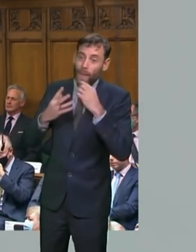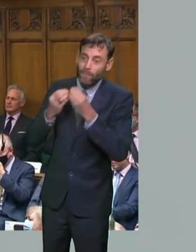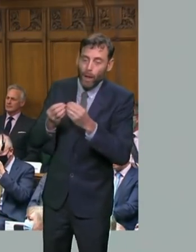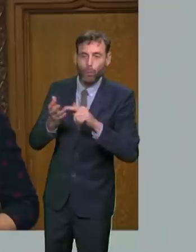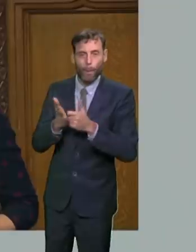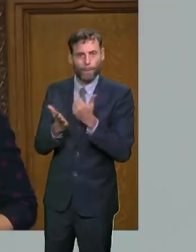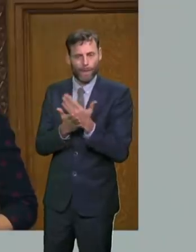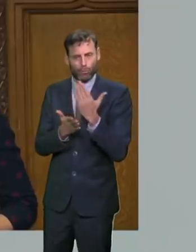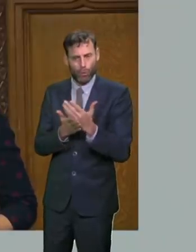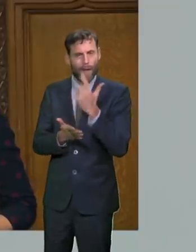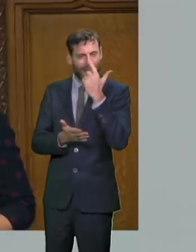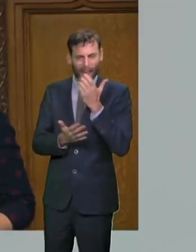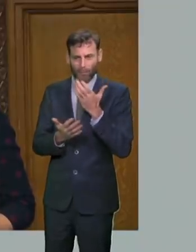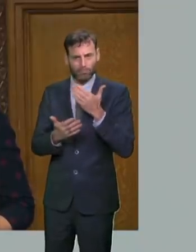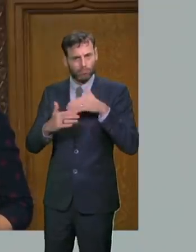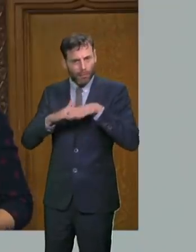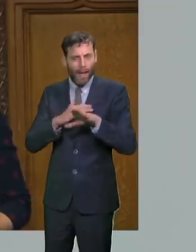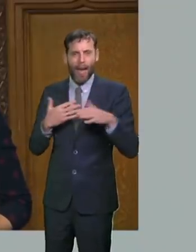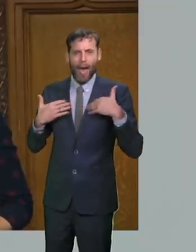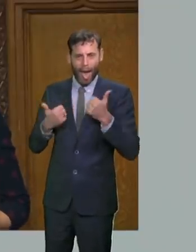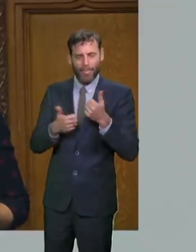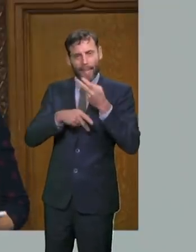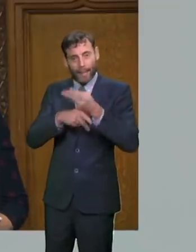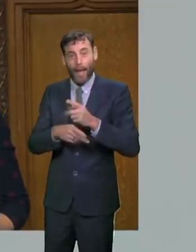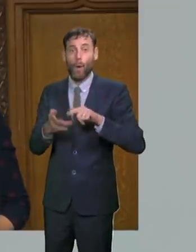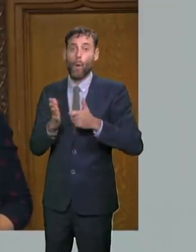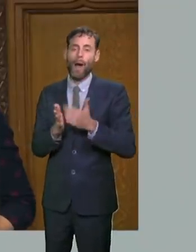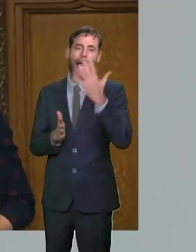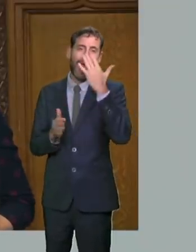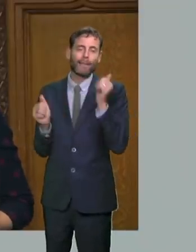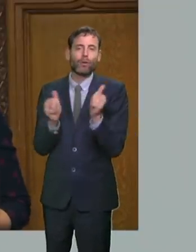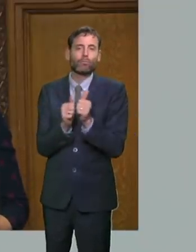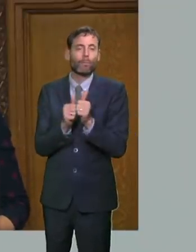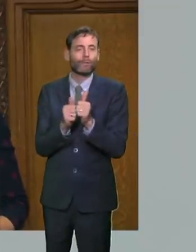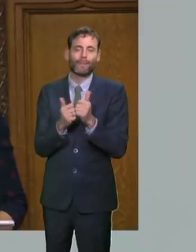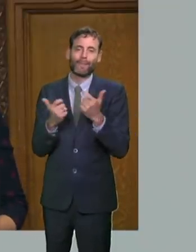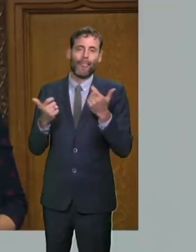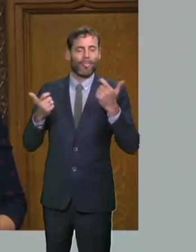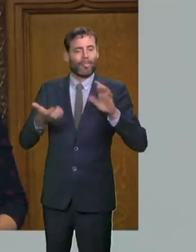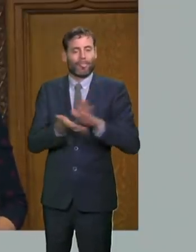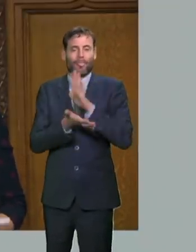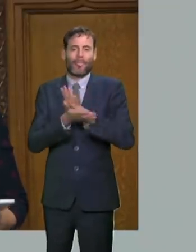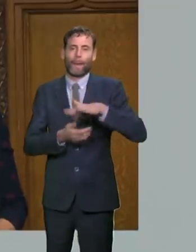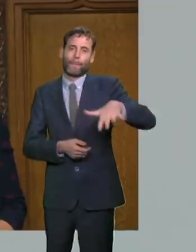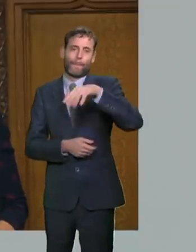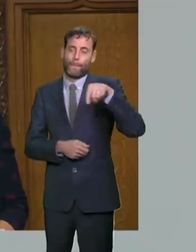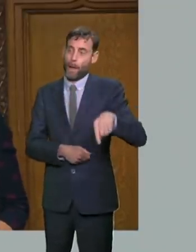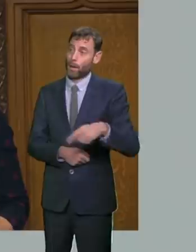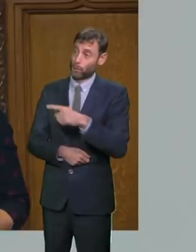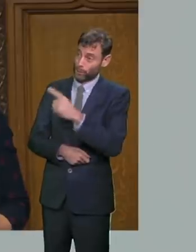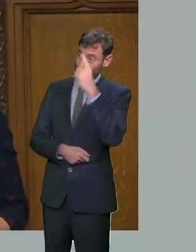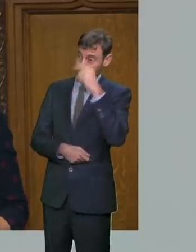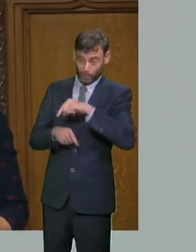or age-appropriate theme parks. So does he agree that rolling out family hubs to 75 local authority areas is a great